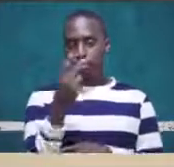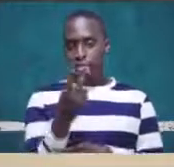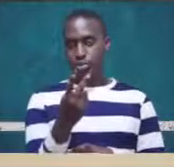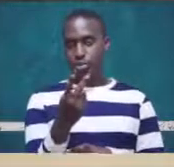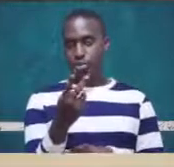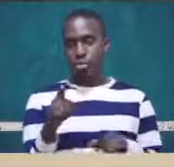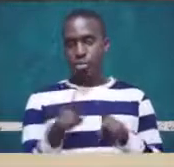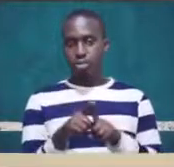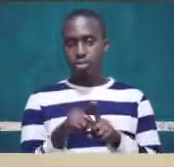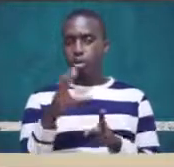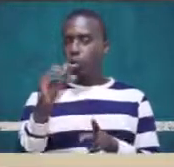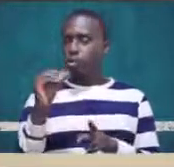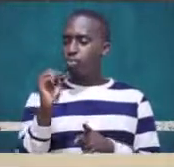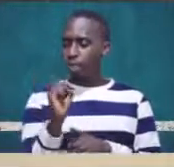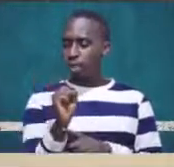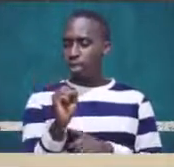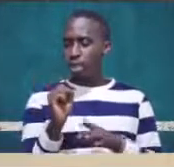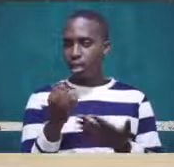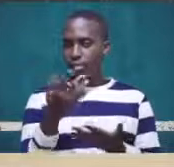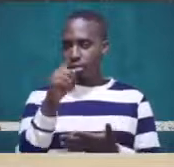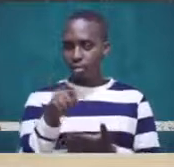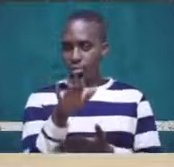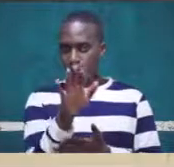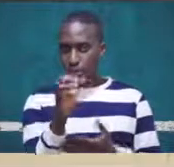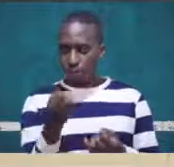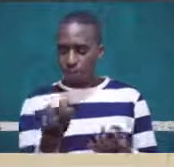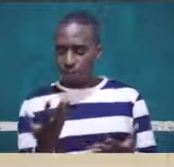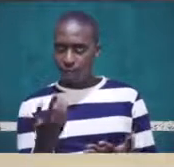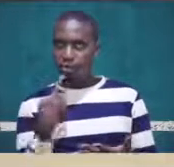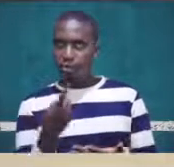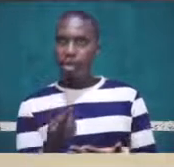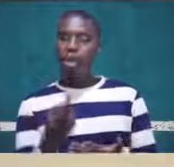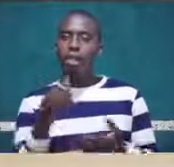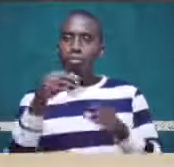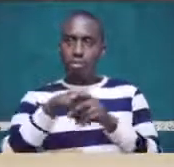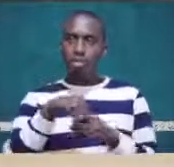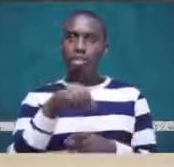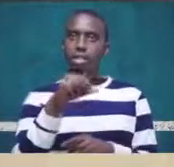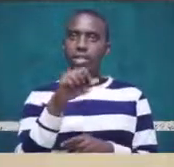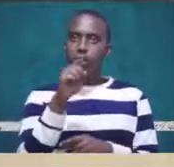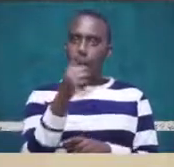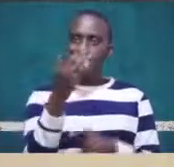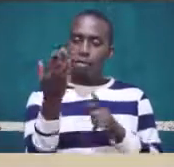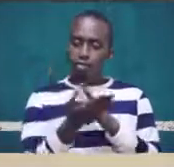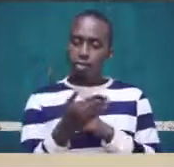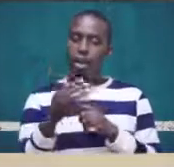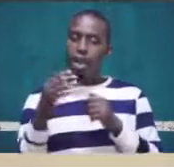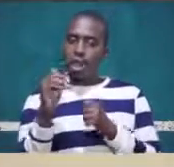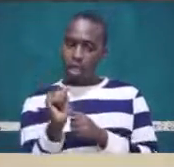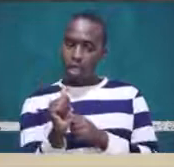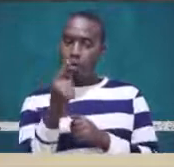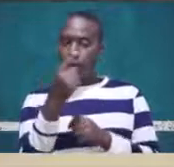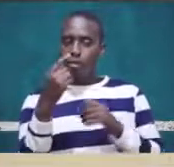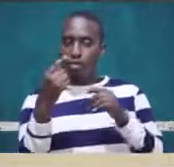The function is in cosine, so the integral will be 1 over 8, means 1